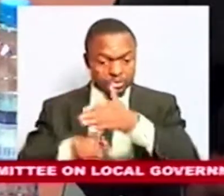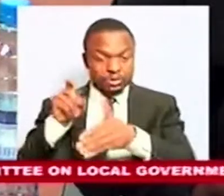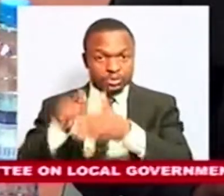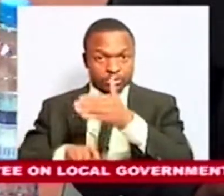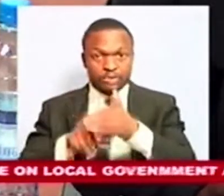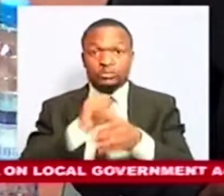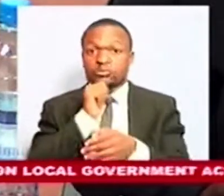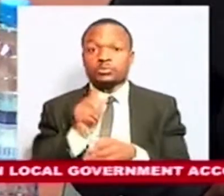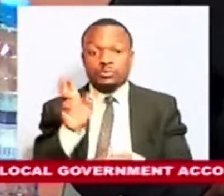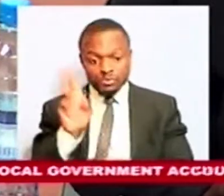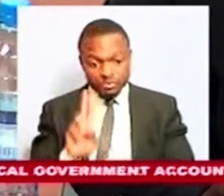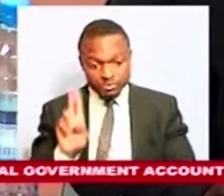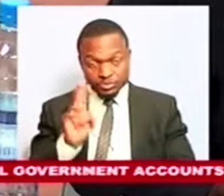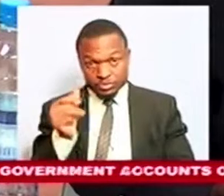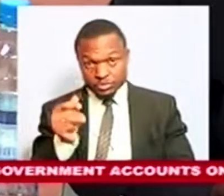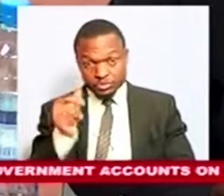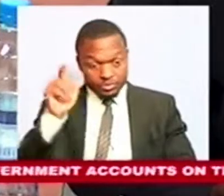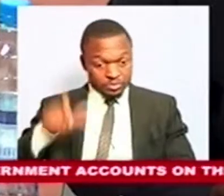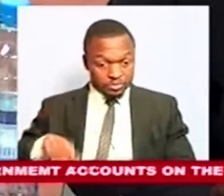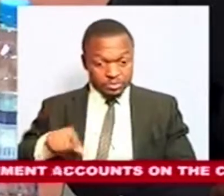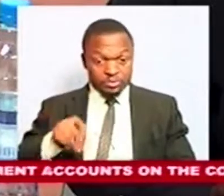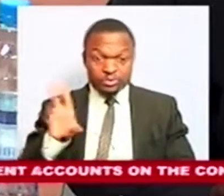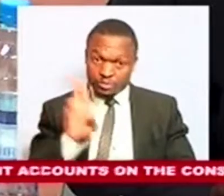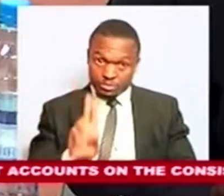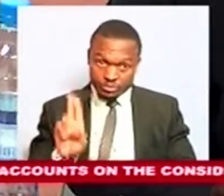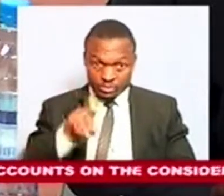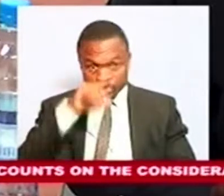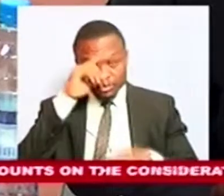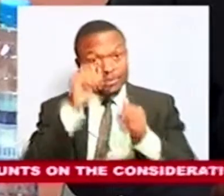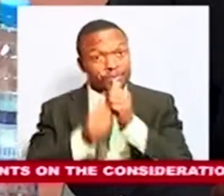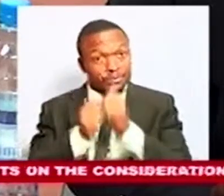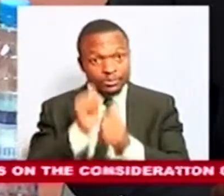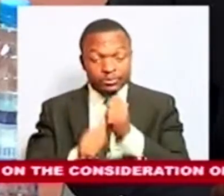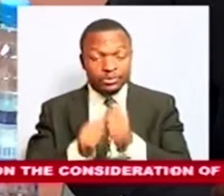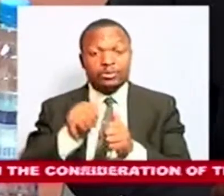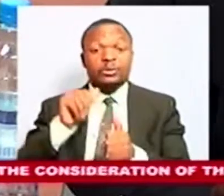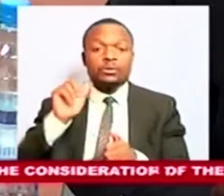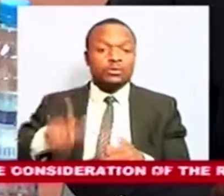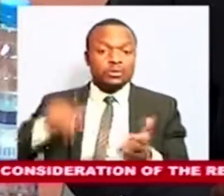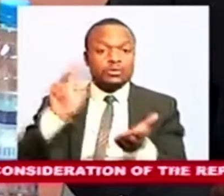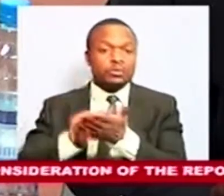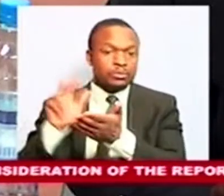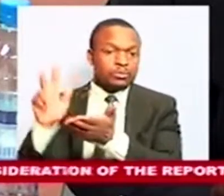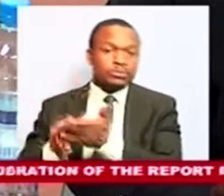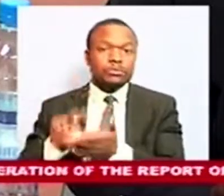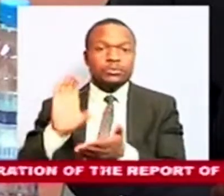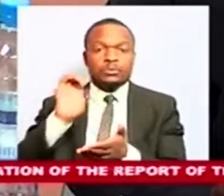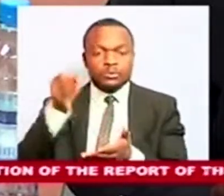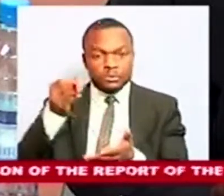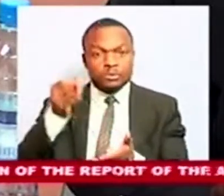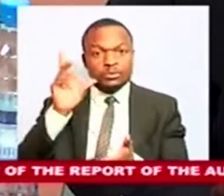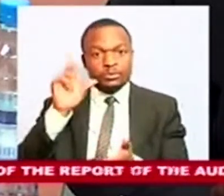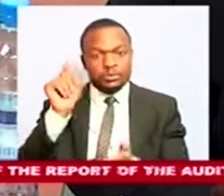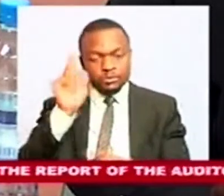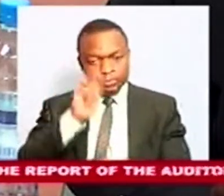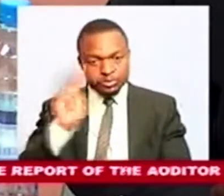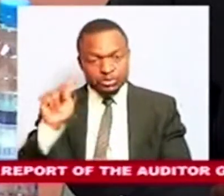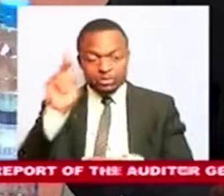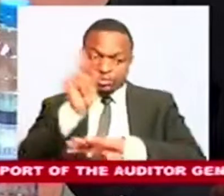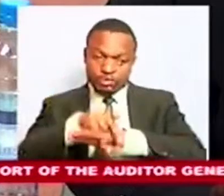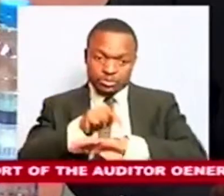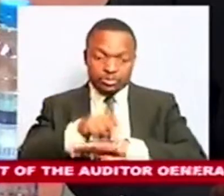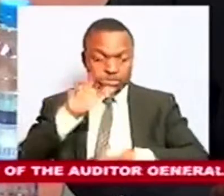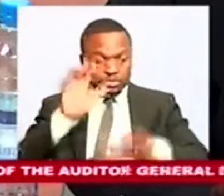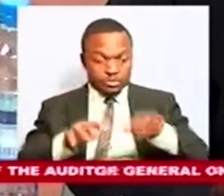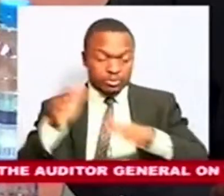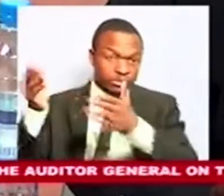and spent funds. The delay to spend was a result of late approval of the CDF 2022 projects.